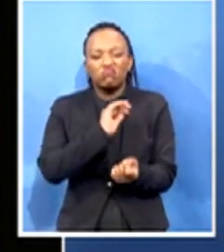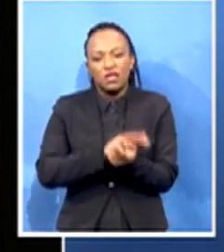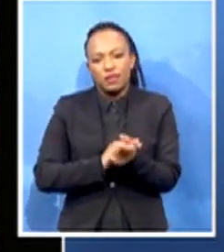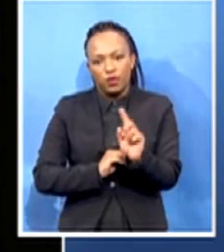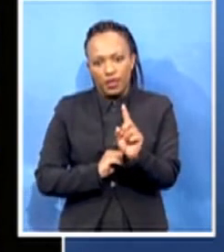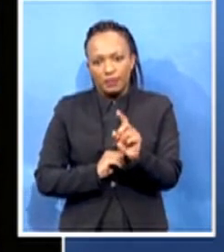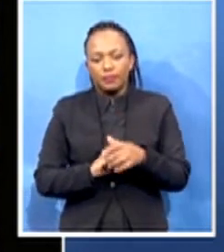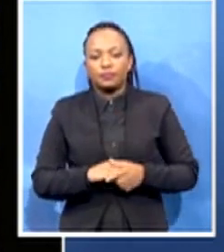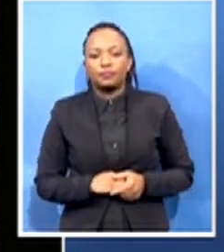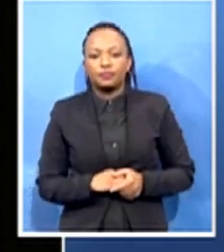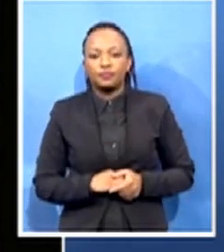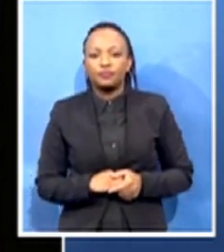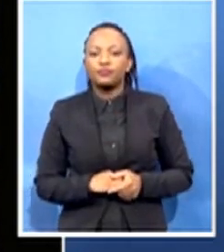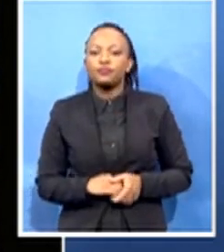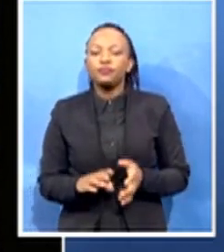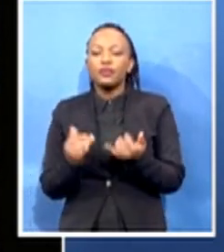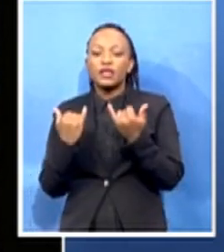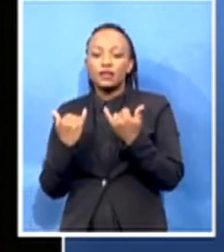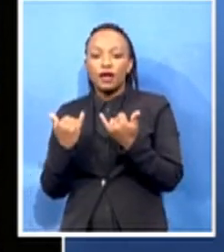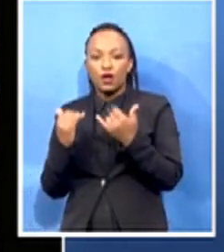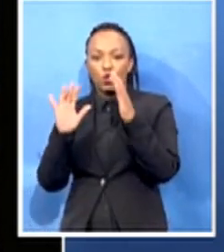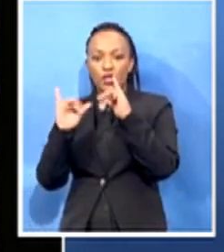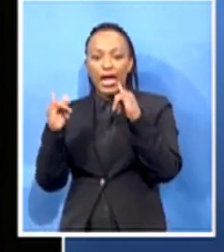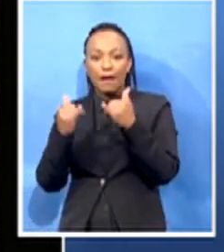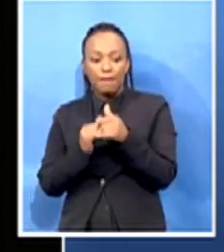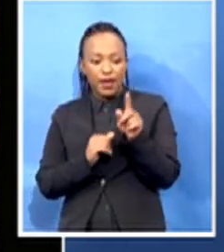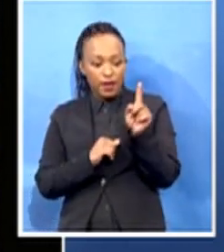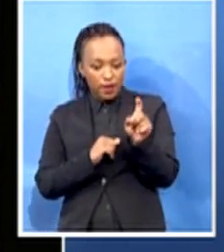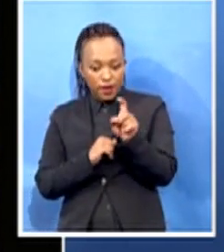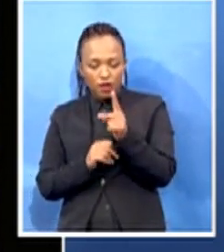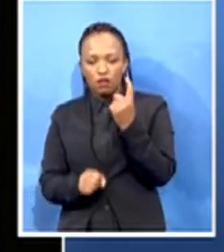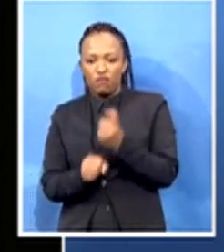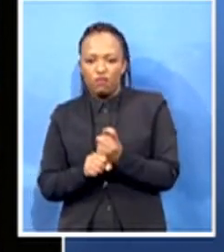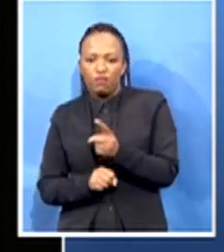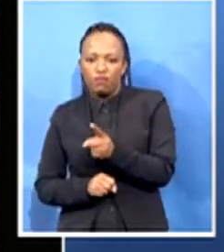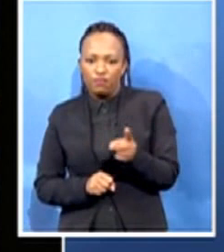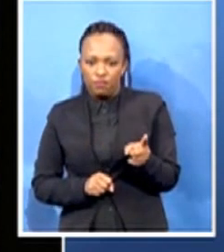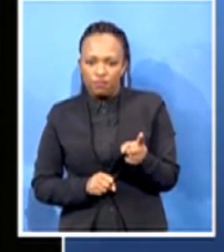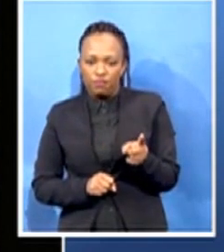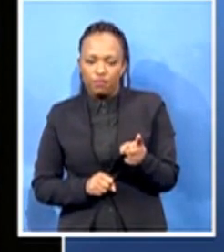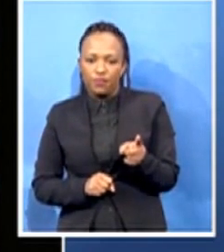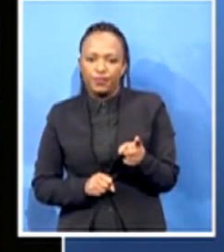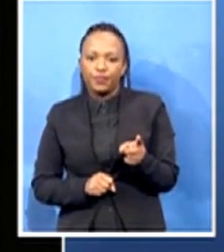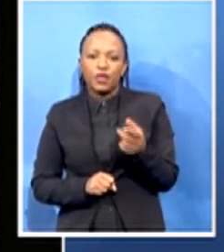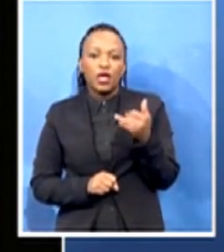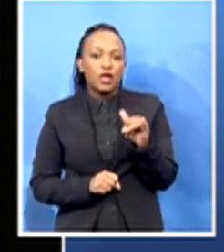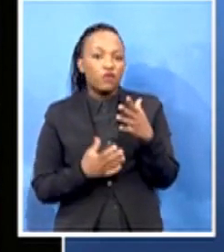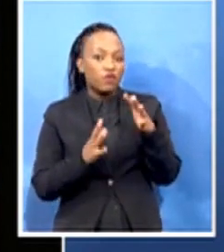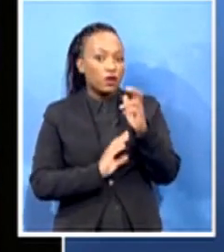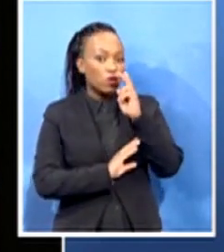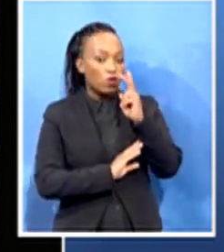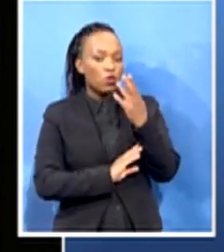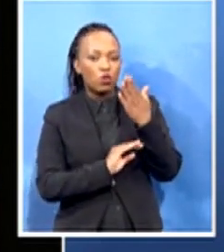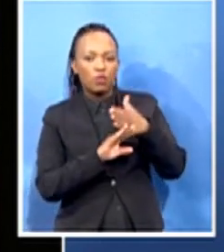these companies then denies. If you have looked at the news, you'll realize that particularly